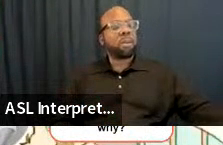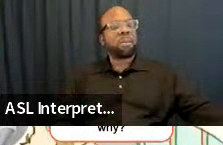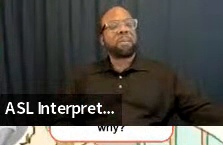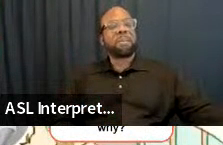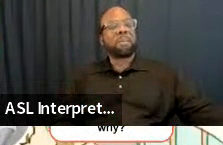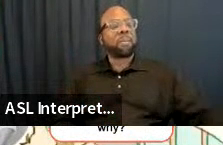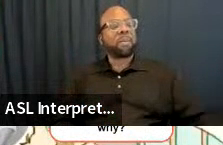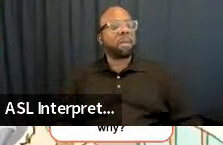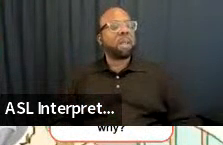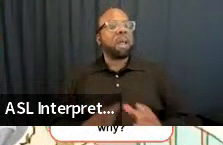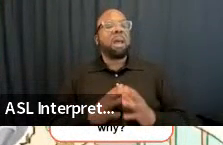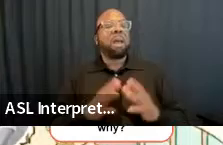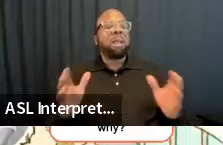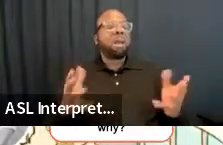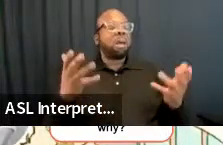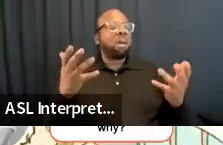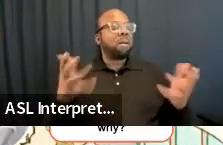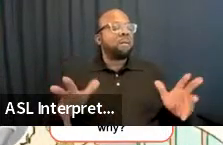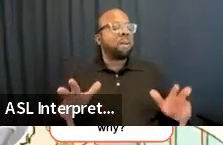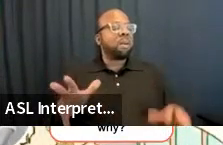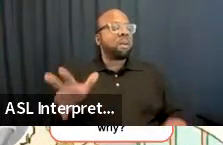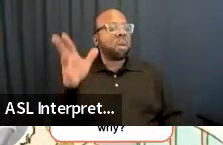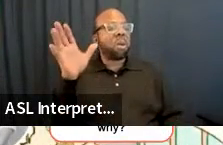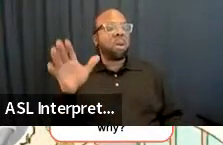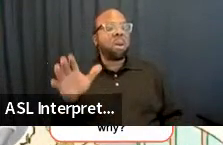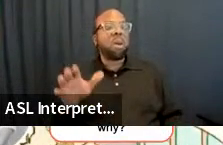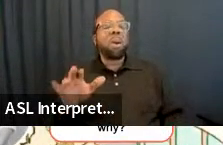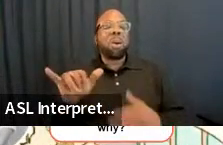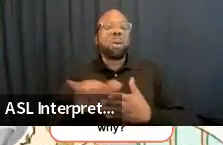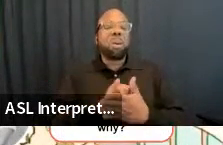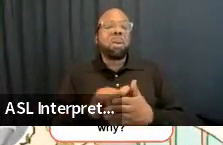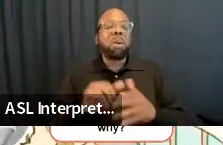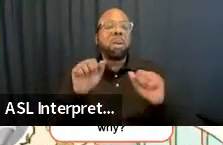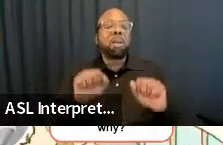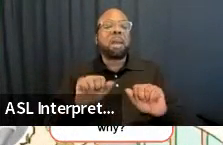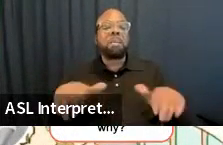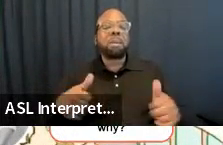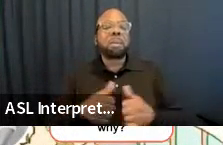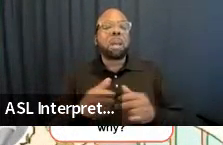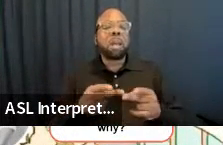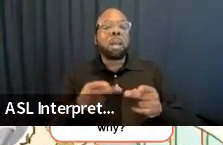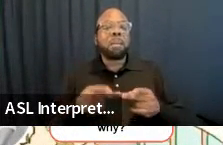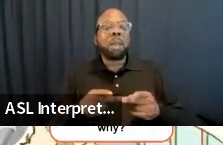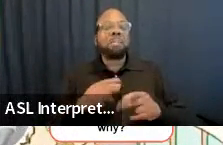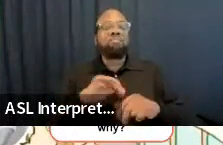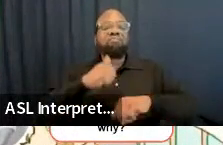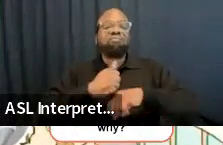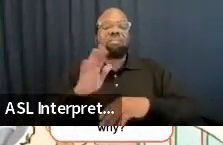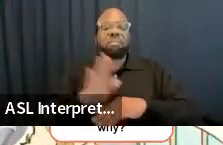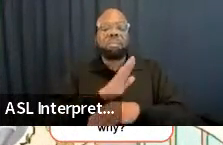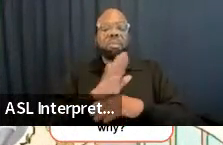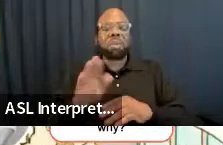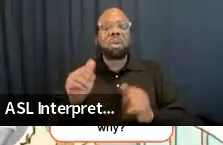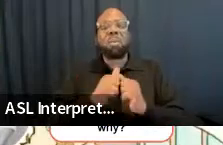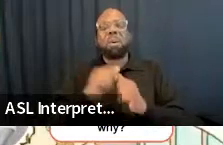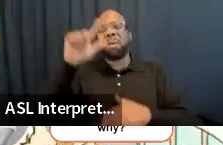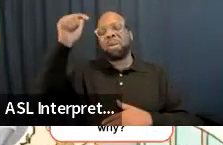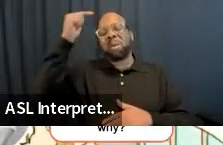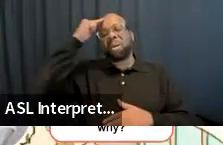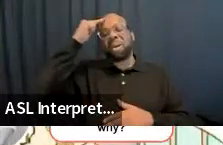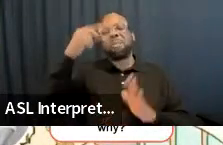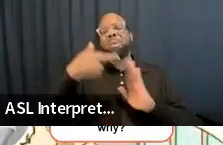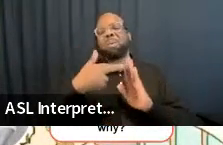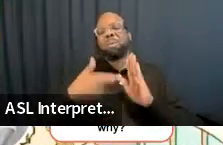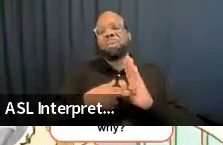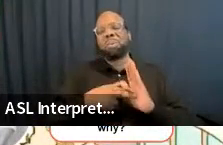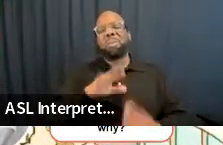And a lot of what we heard is, let's face it, New York City can be a challenging place to run a business. And dealing with government regulation is oftentimes